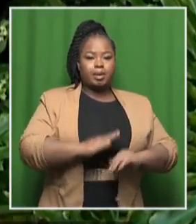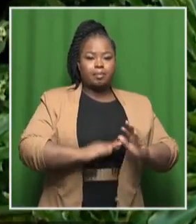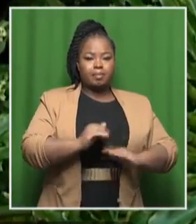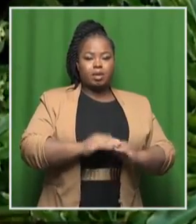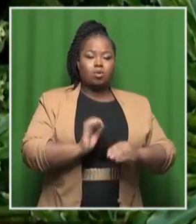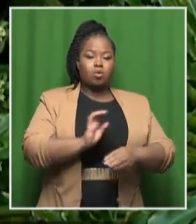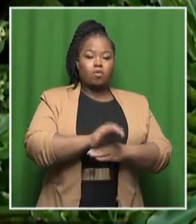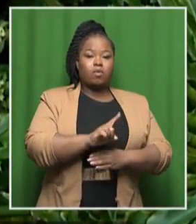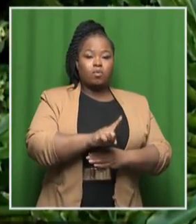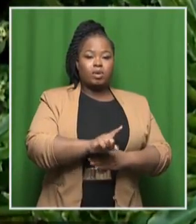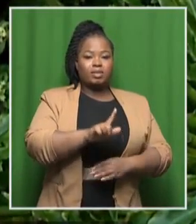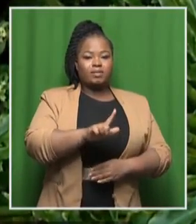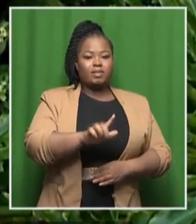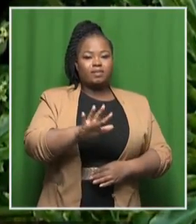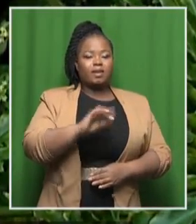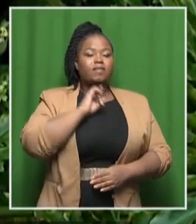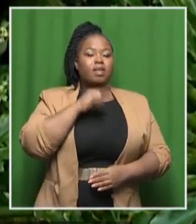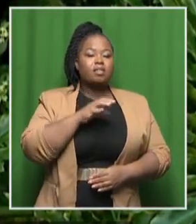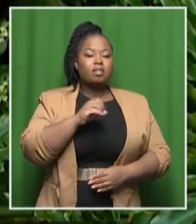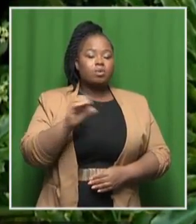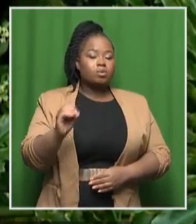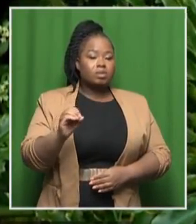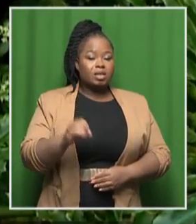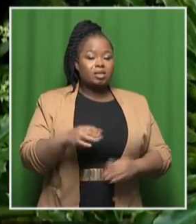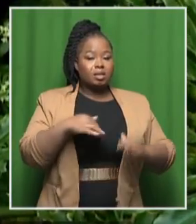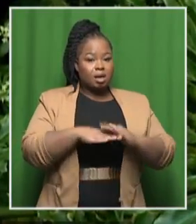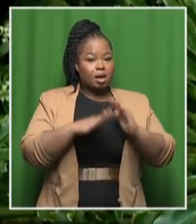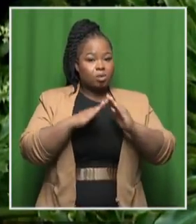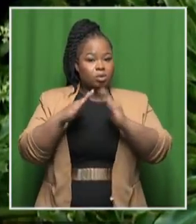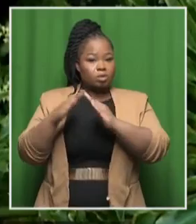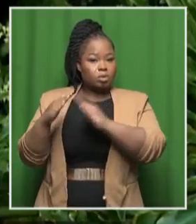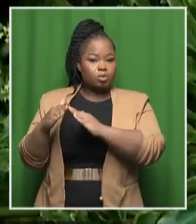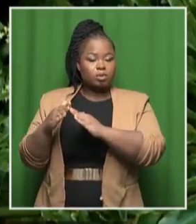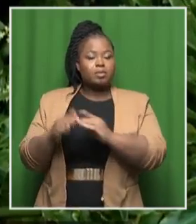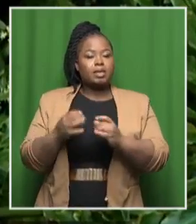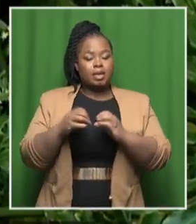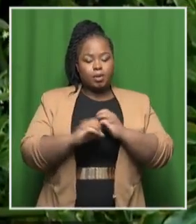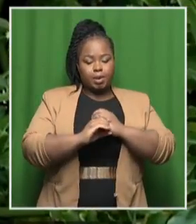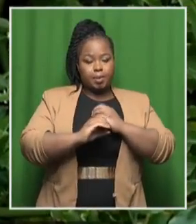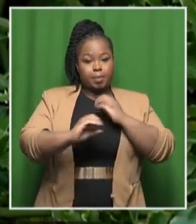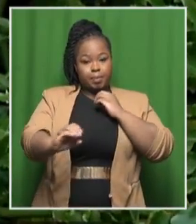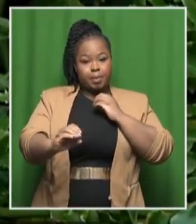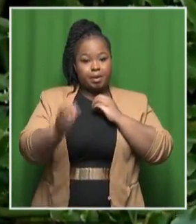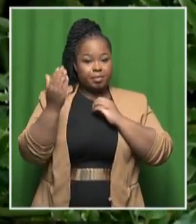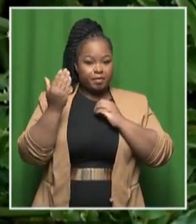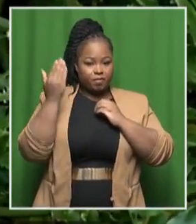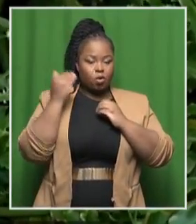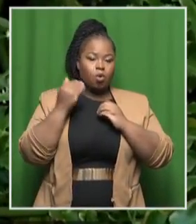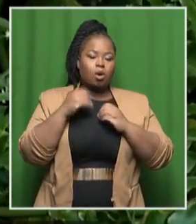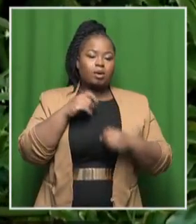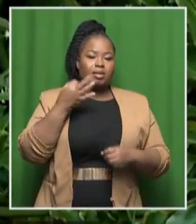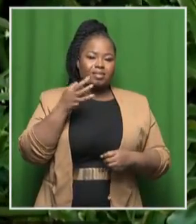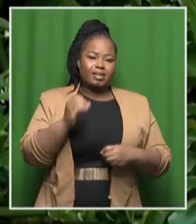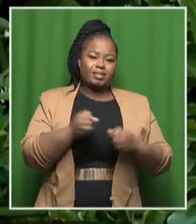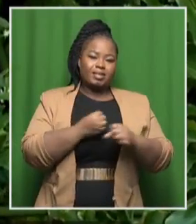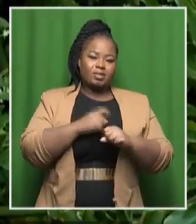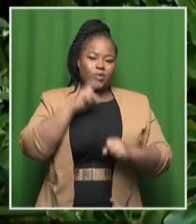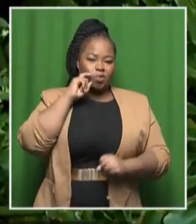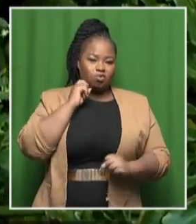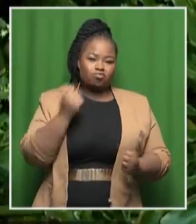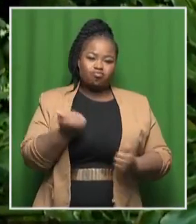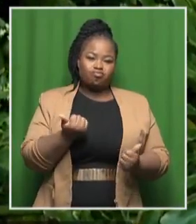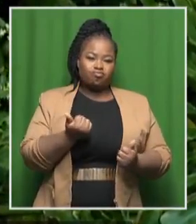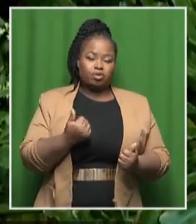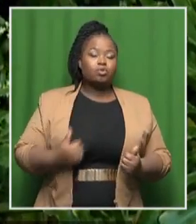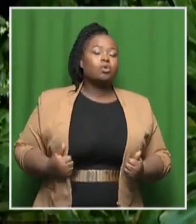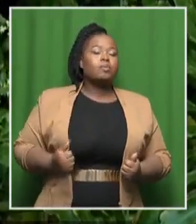75,000 houses in the Metro, and we installed reticulation to support that. So that pipe that was installed then is 30 years old already. So that pipe is